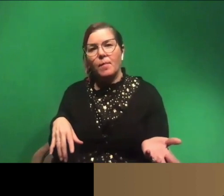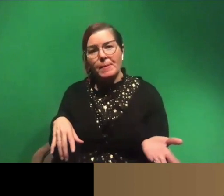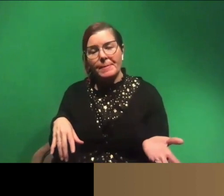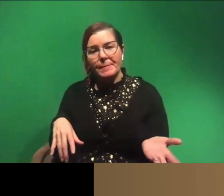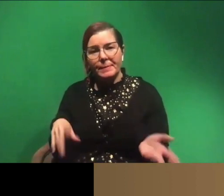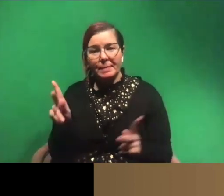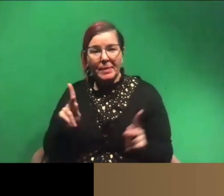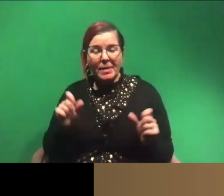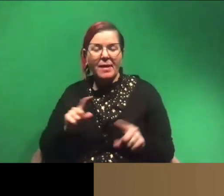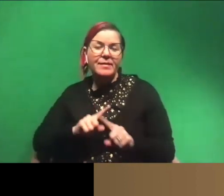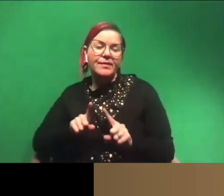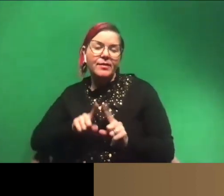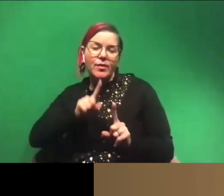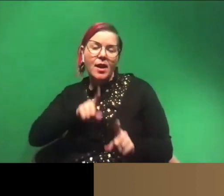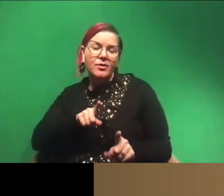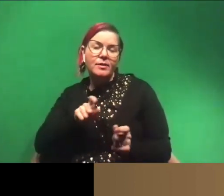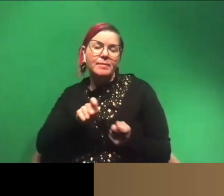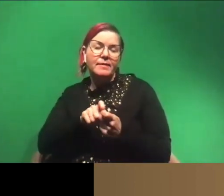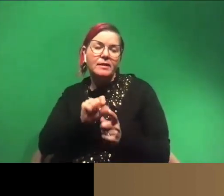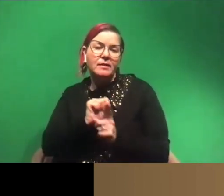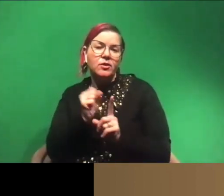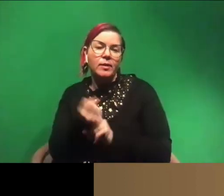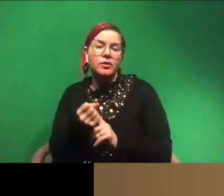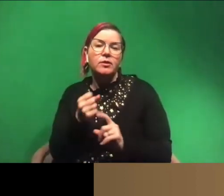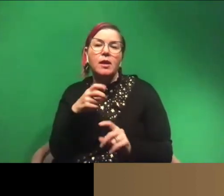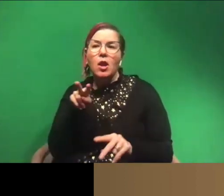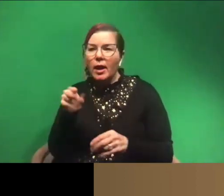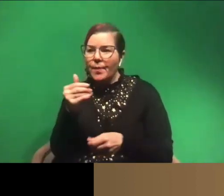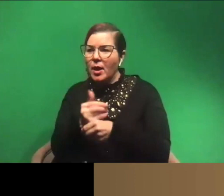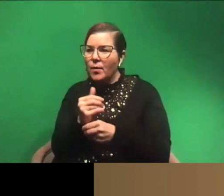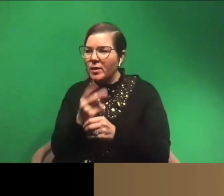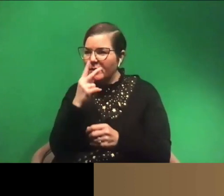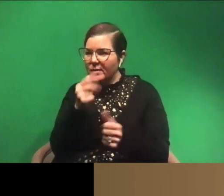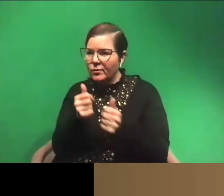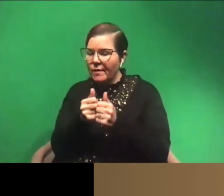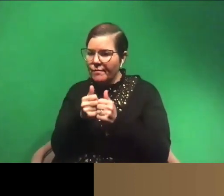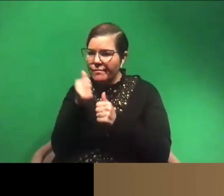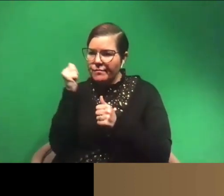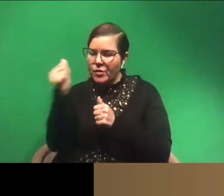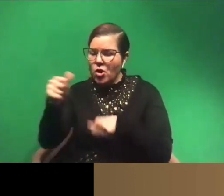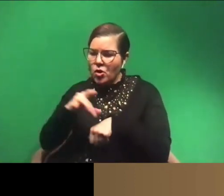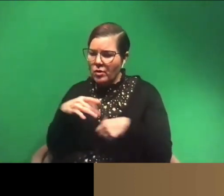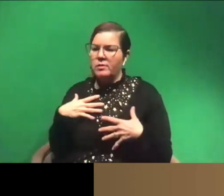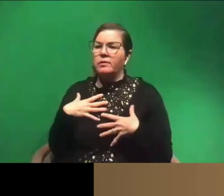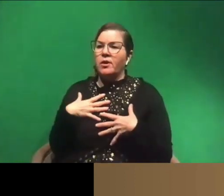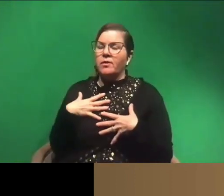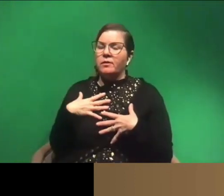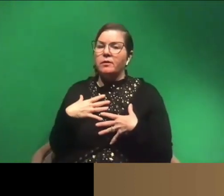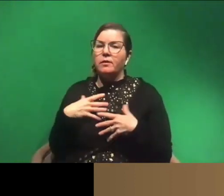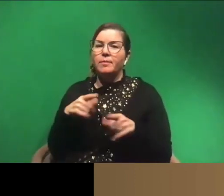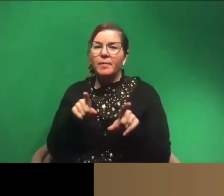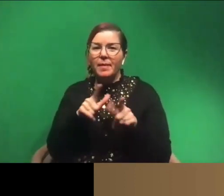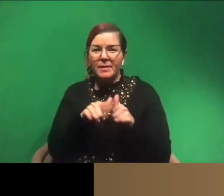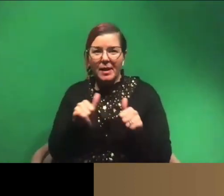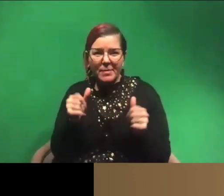people can have different reactions to situations, and maybe looking out the window and seeing that you're so far away from Earth could be scary. But it's also amazing